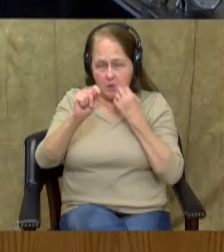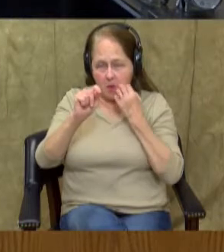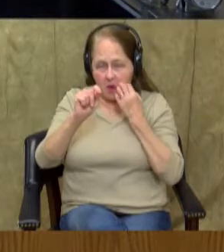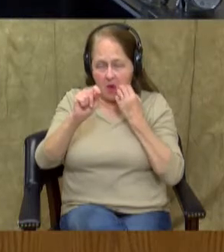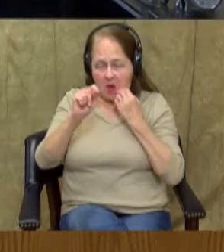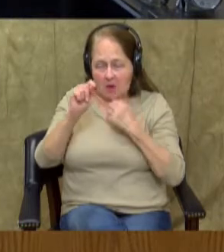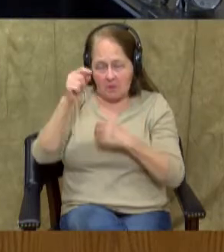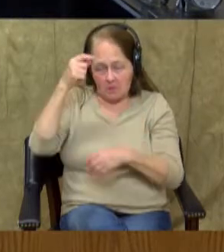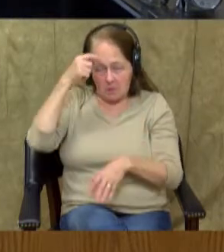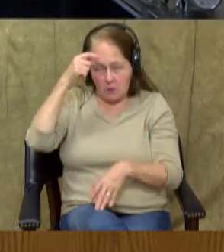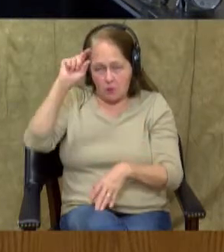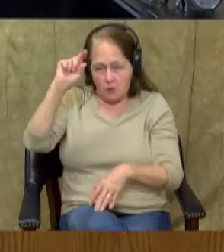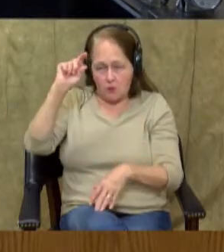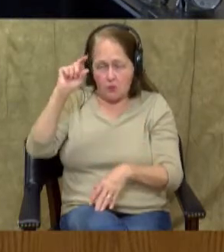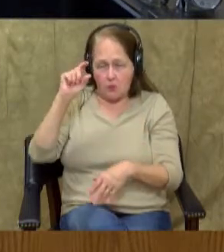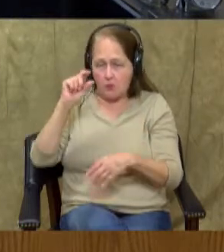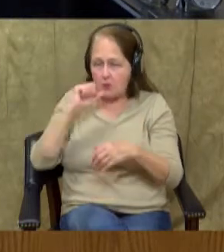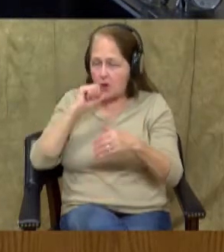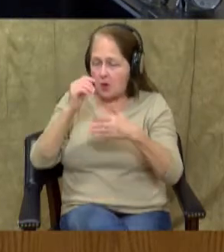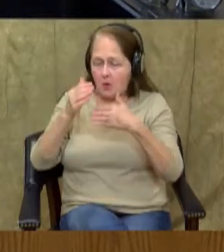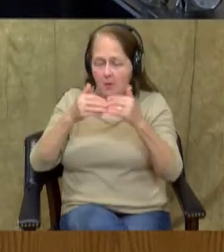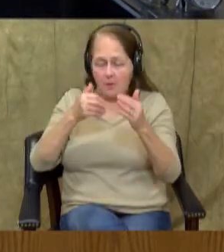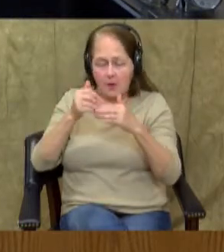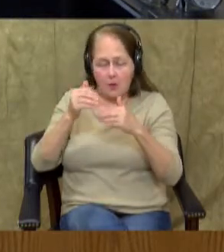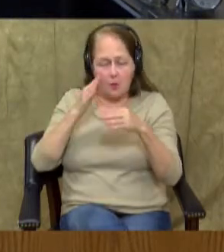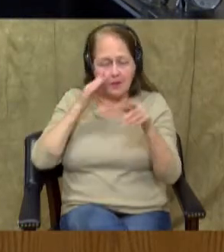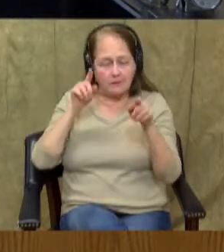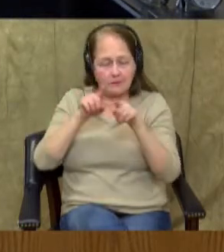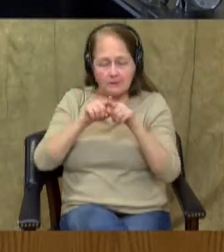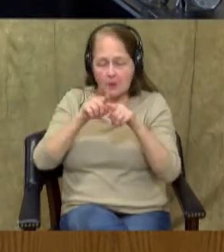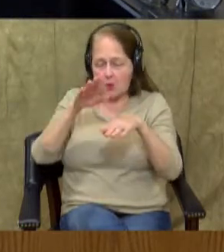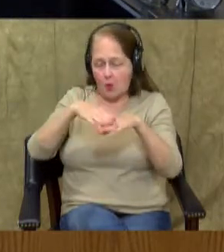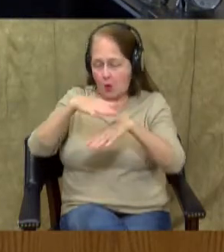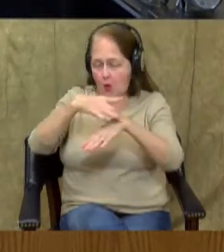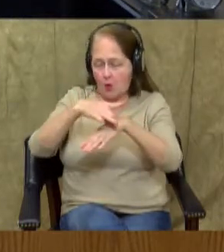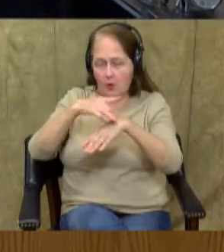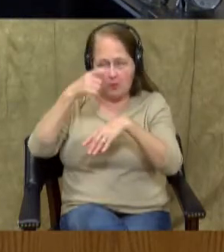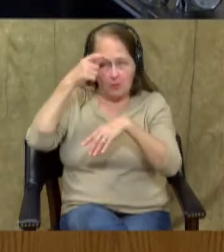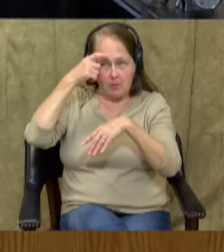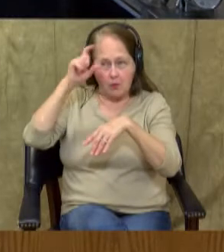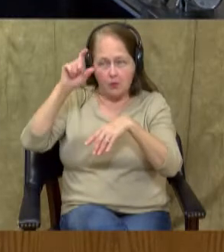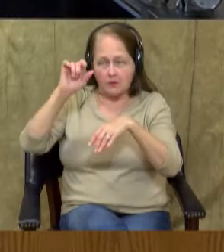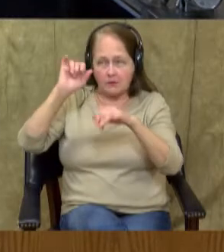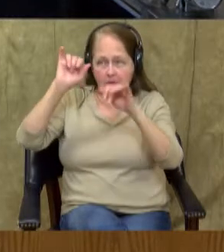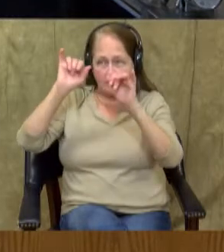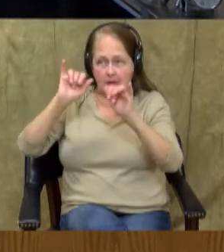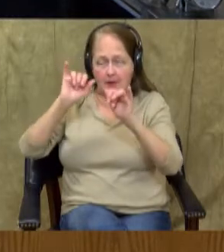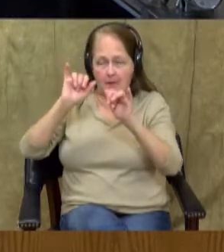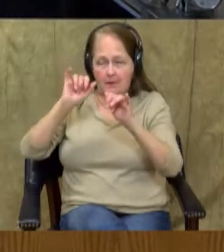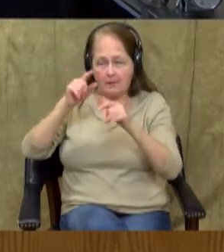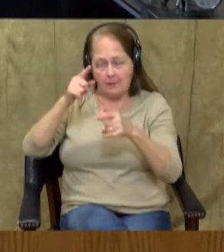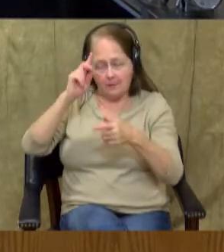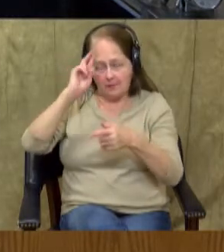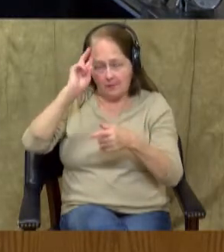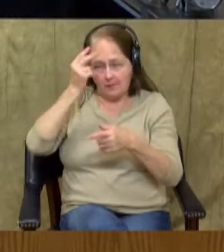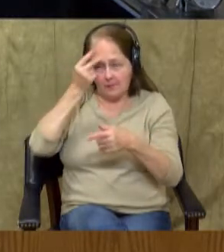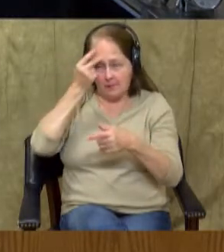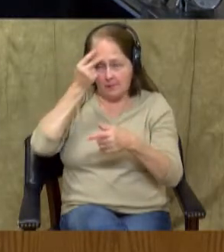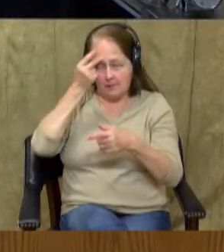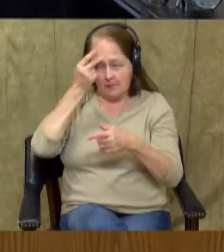moon is going to be the same no matter where you are on Earth. I think that this